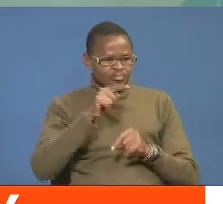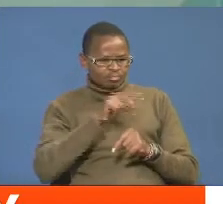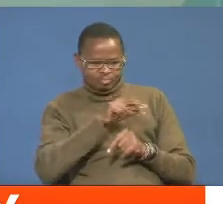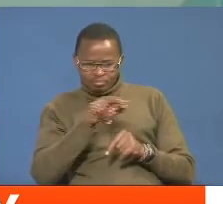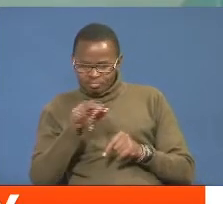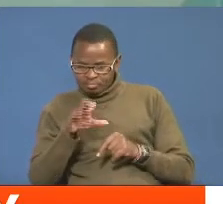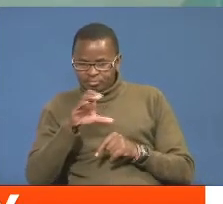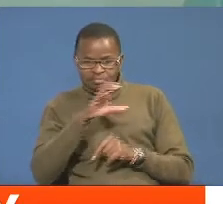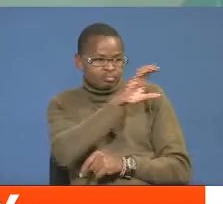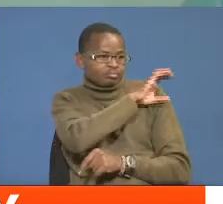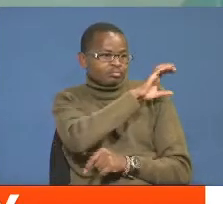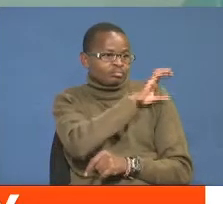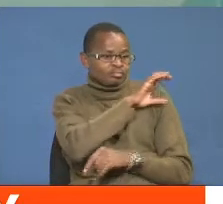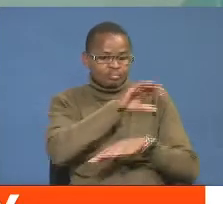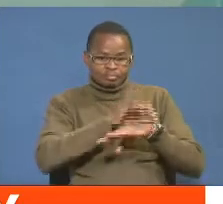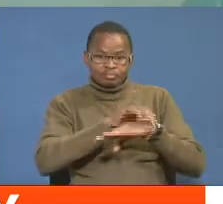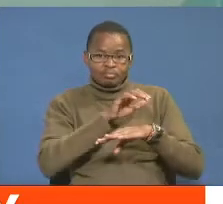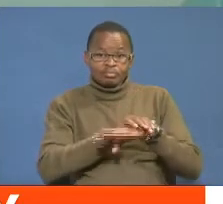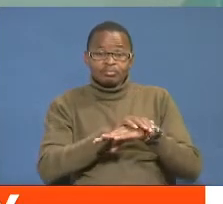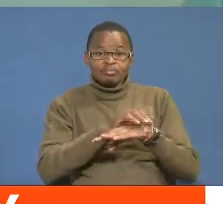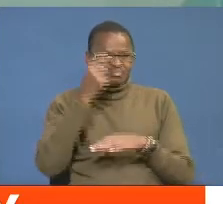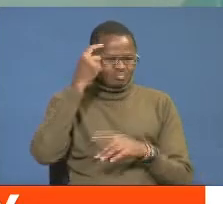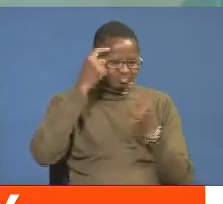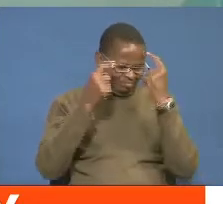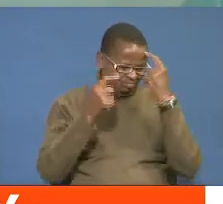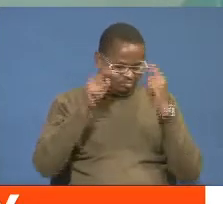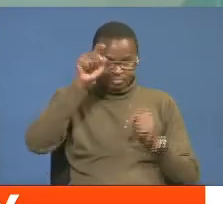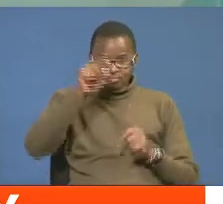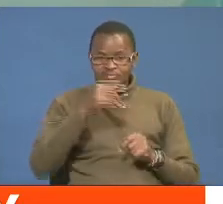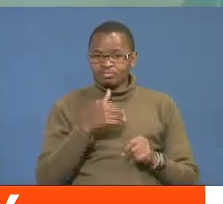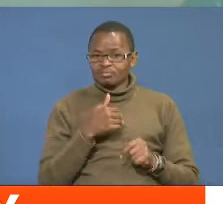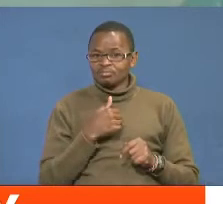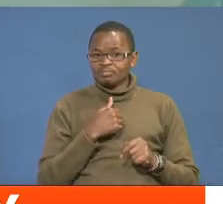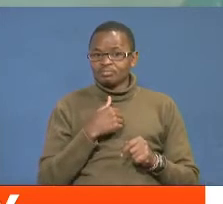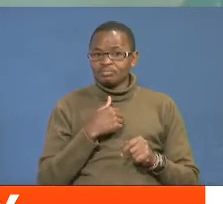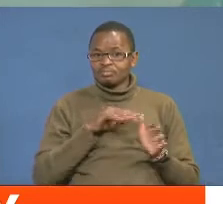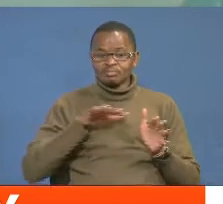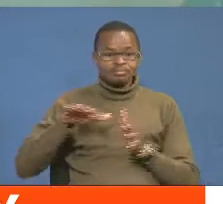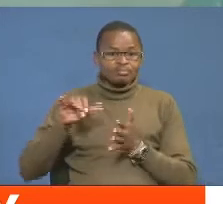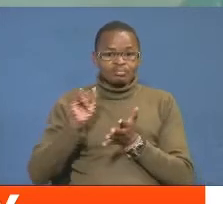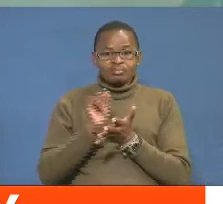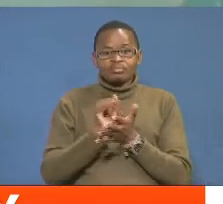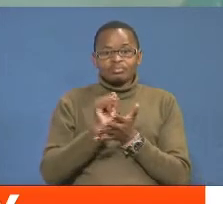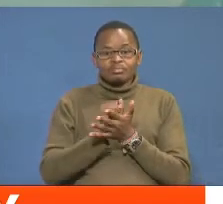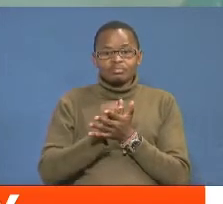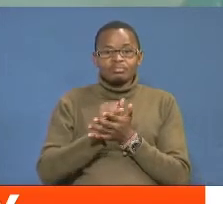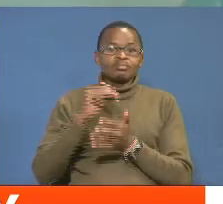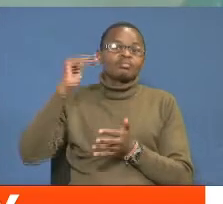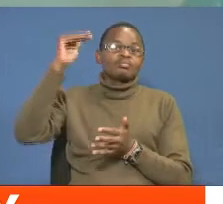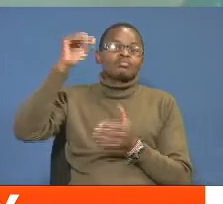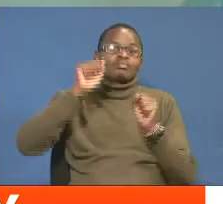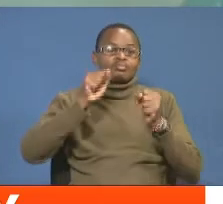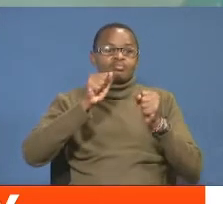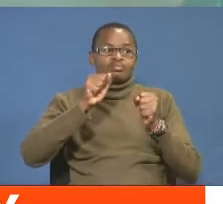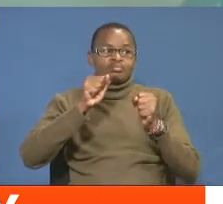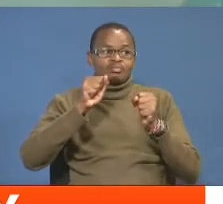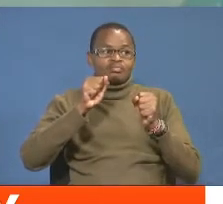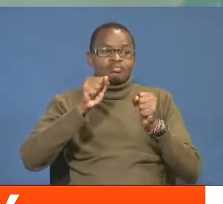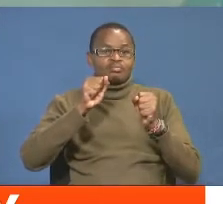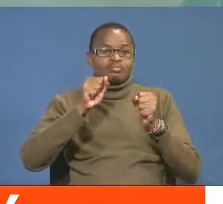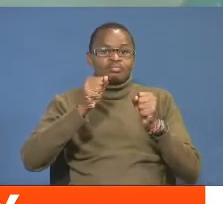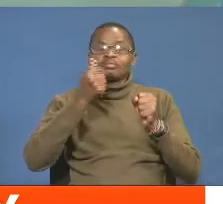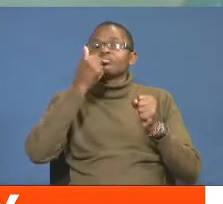into a clinic, get vaccinated. So mm-hmm. there is that mentality that we need to get away from, that even adults can be vaccinated. Mm-hmm.